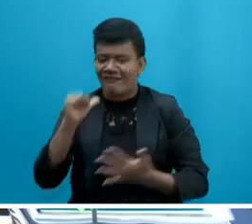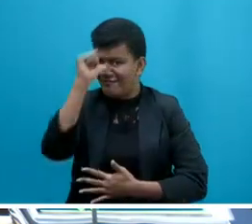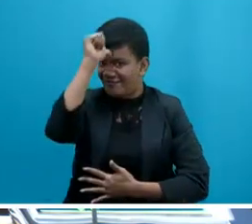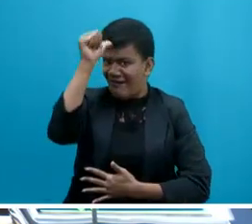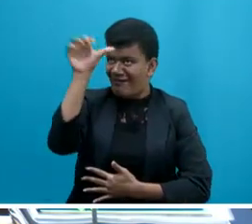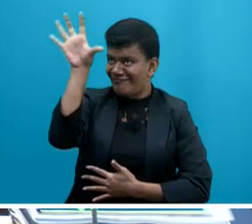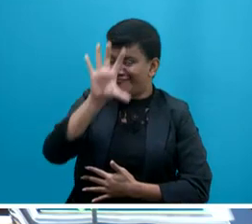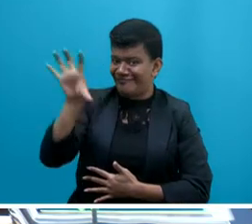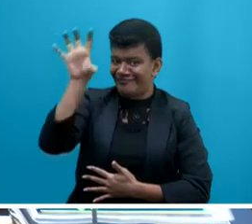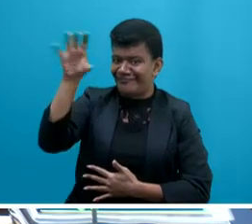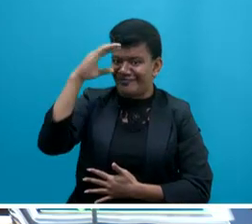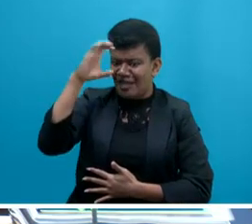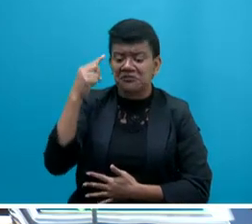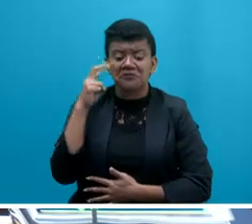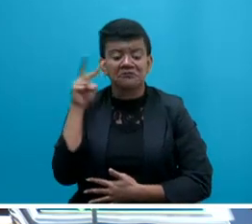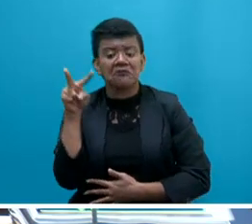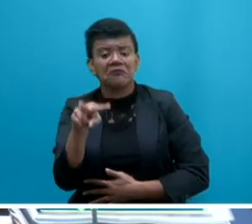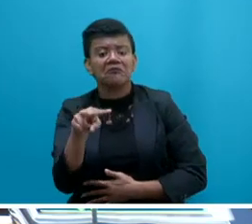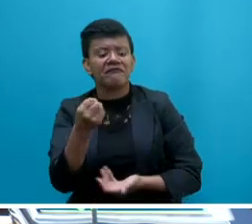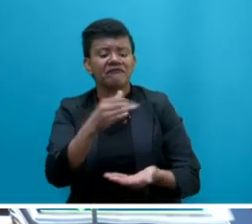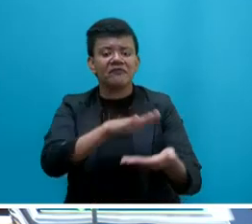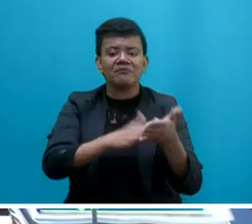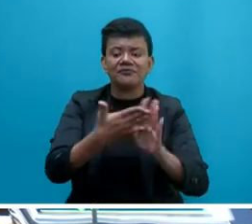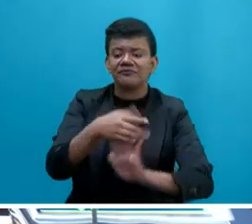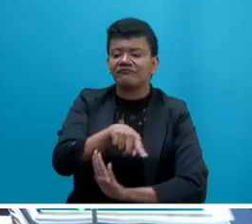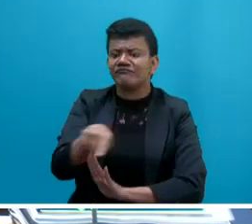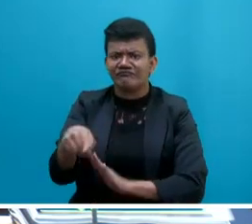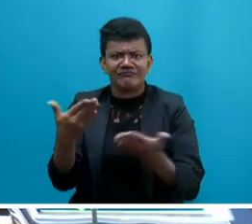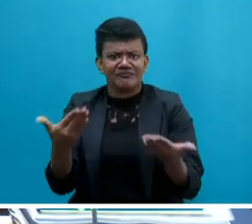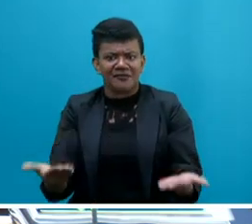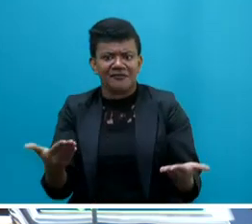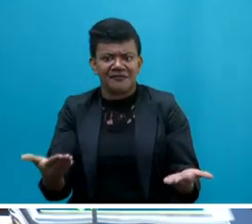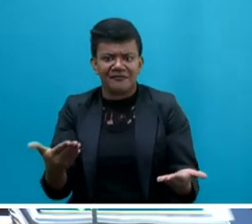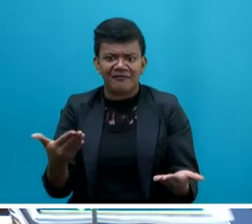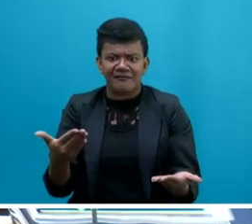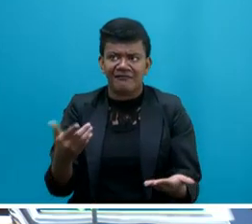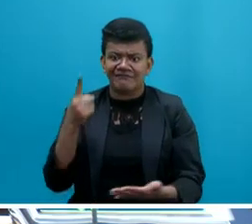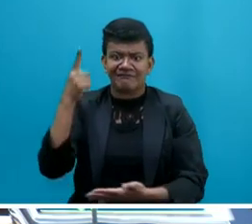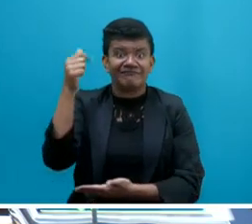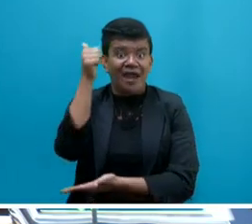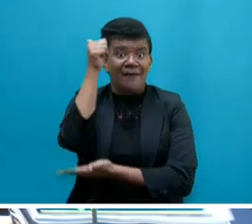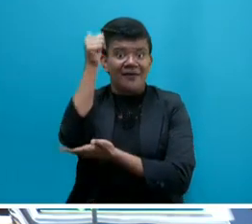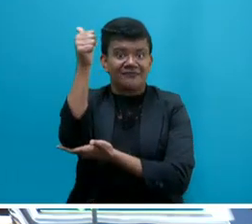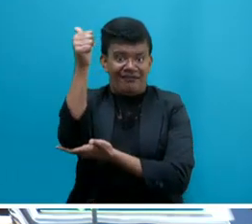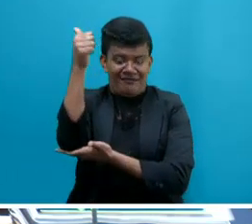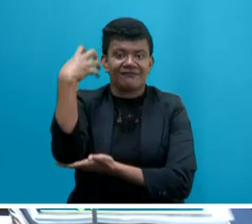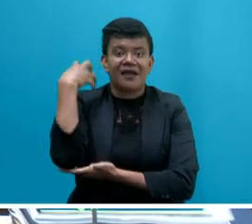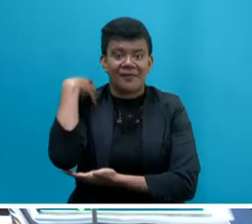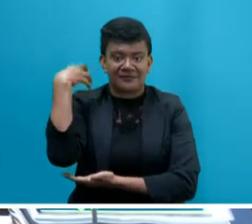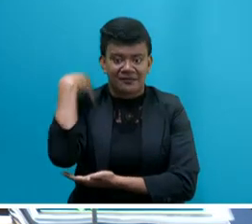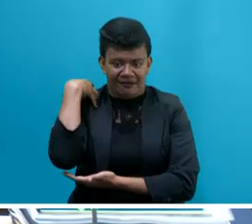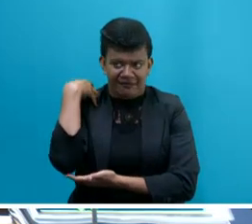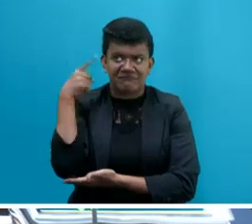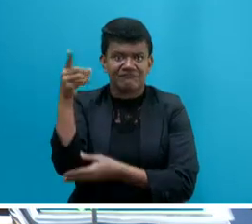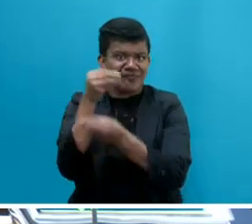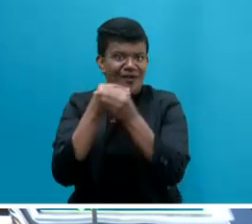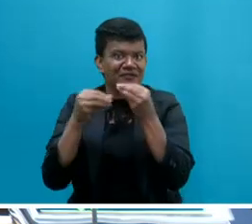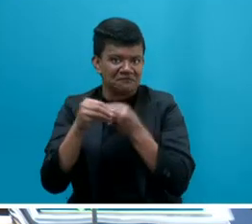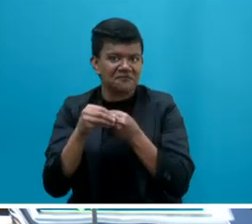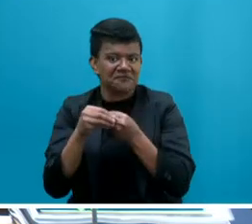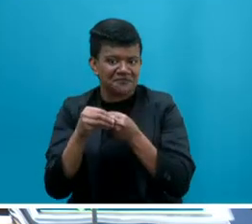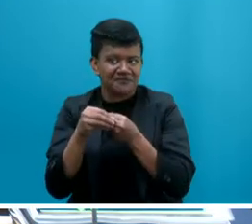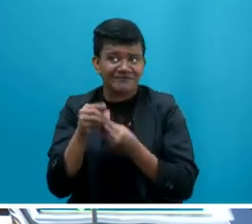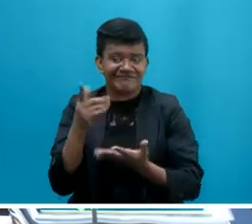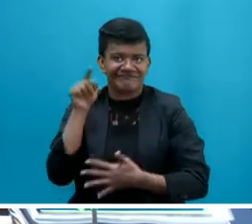our diaspora communities in the provision of our consular services and encourage them to reinvest into Fiji and support